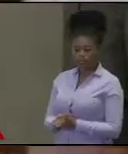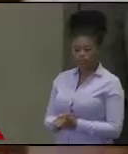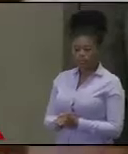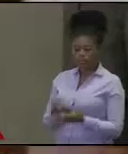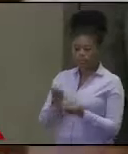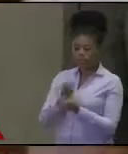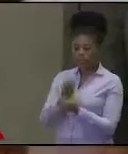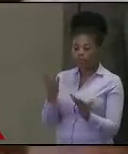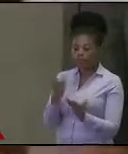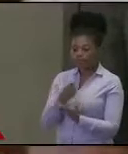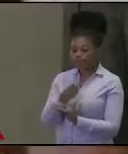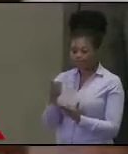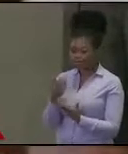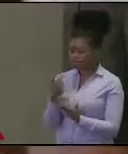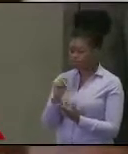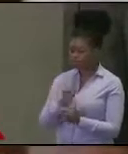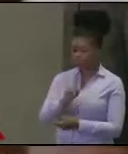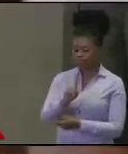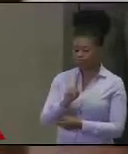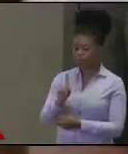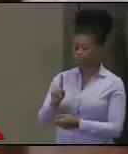Uninzi lwenu ke anibenzi no door to door.